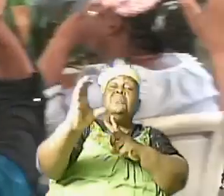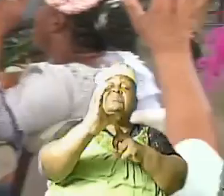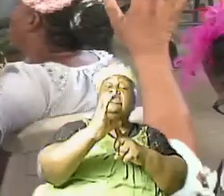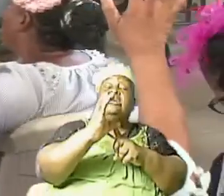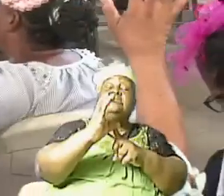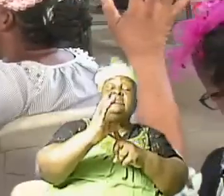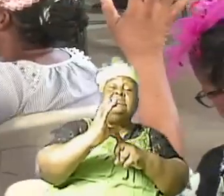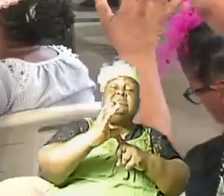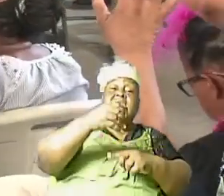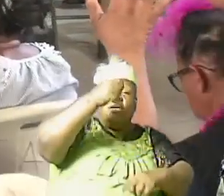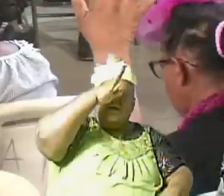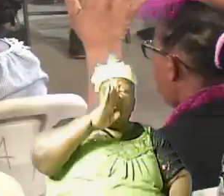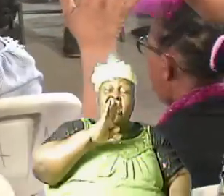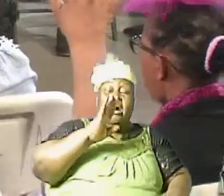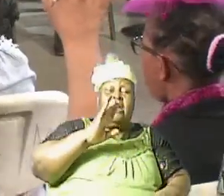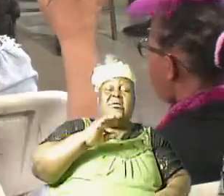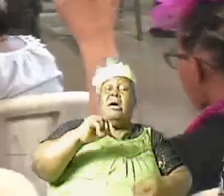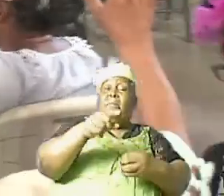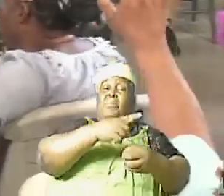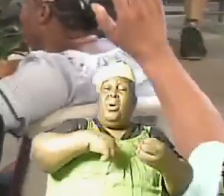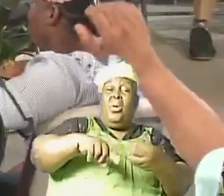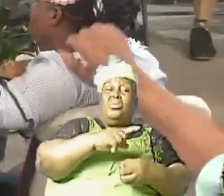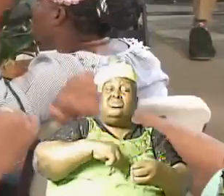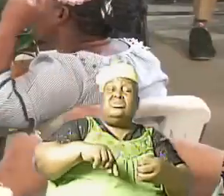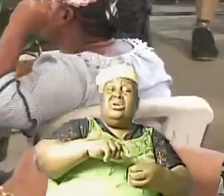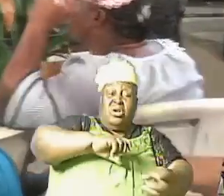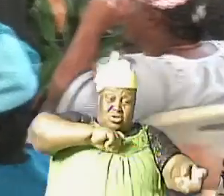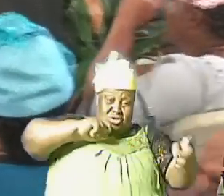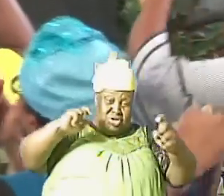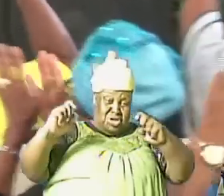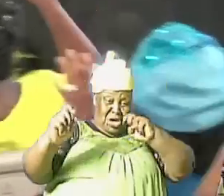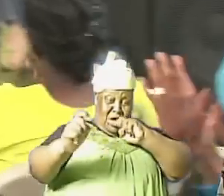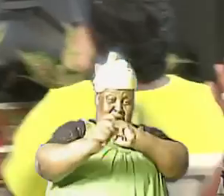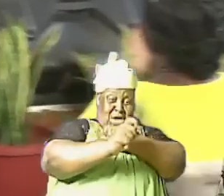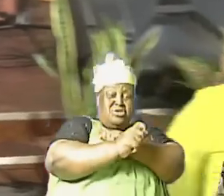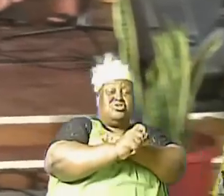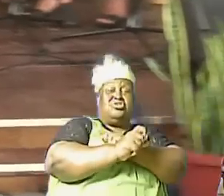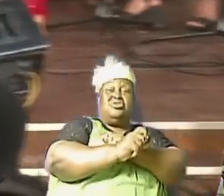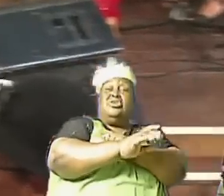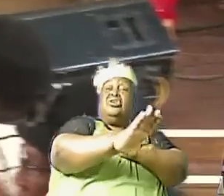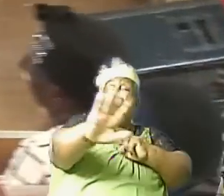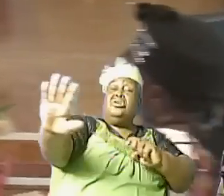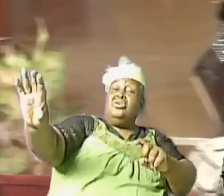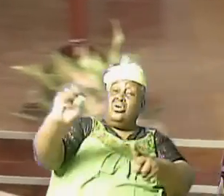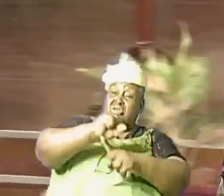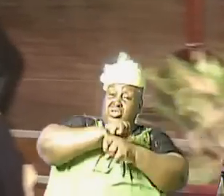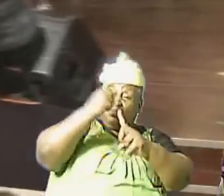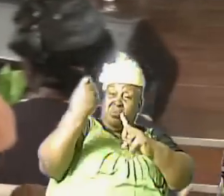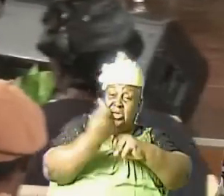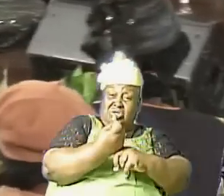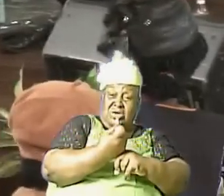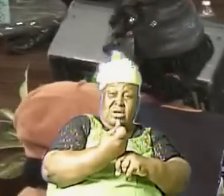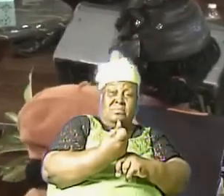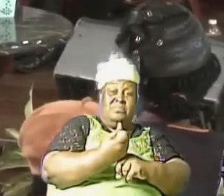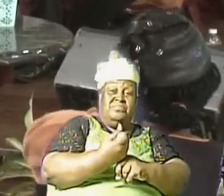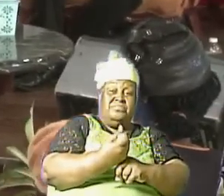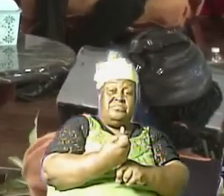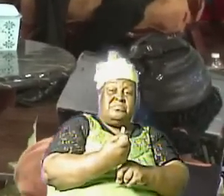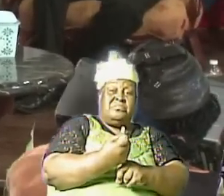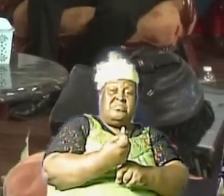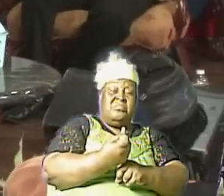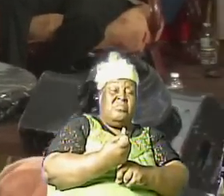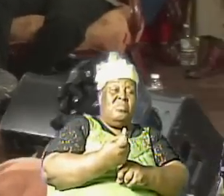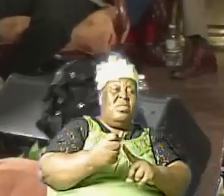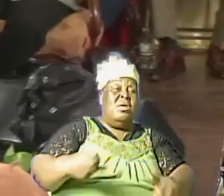circumstances. God is about to turn around your situation.